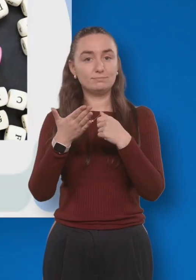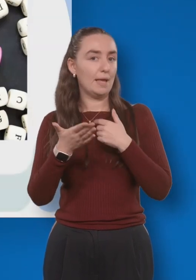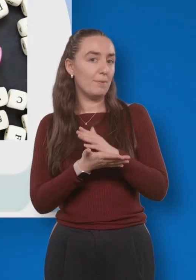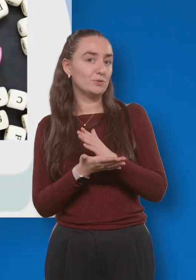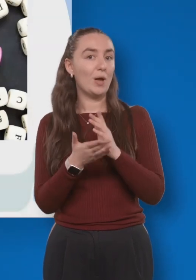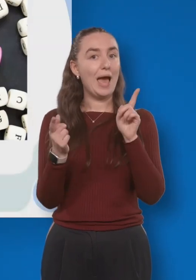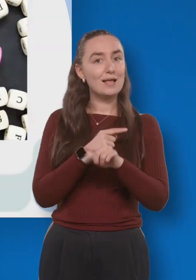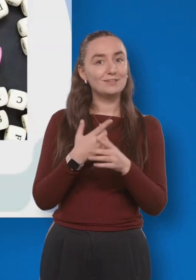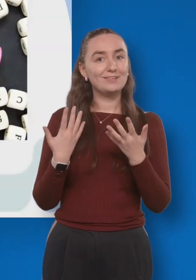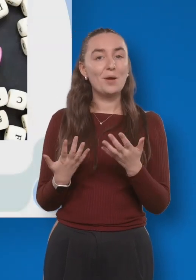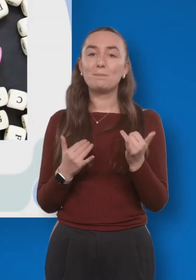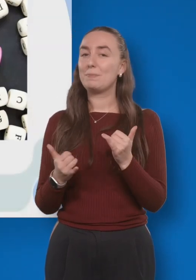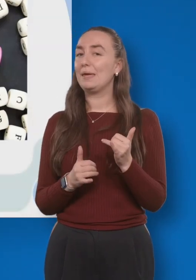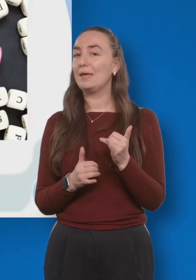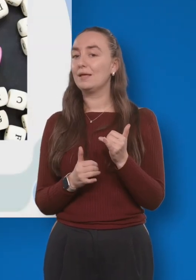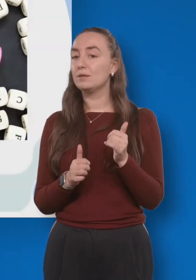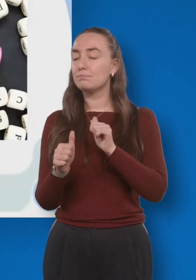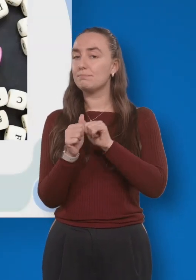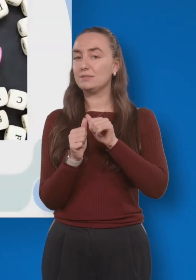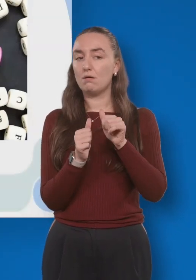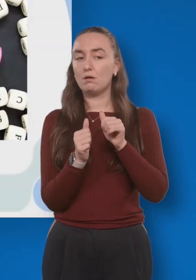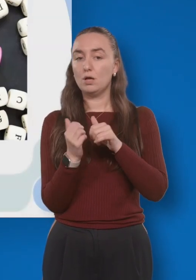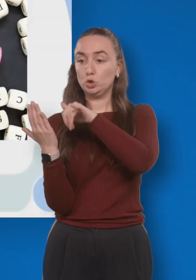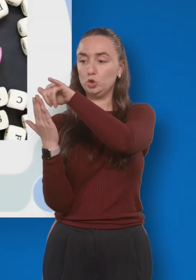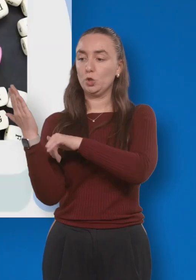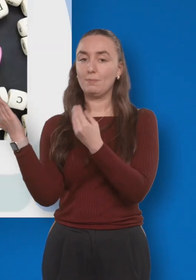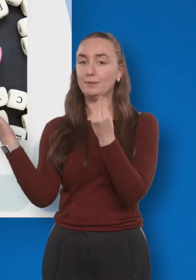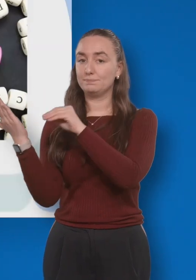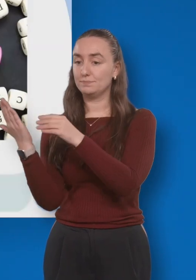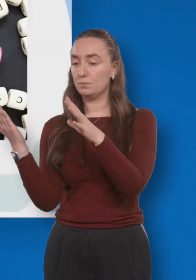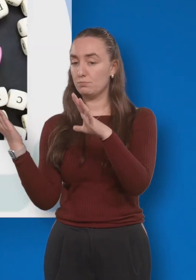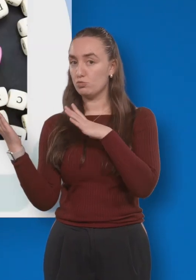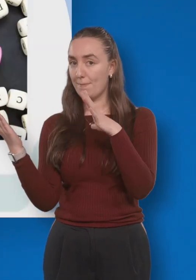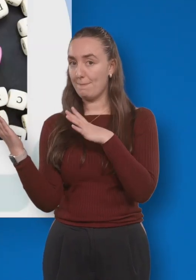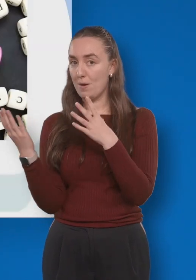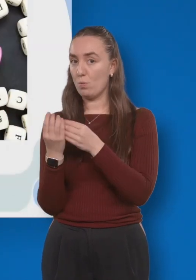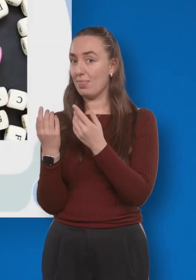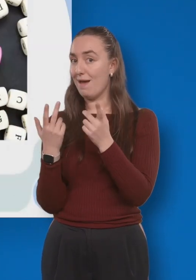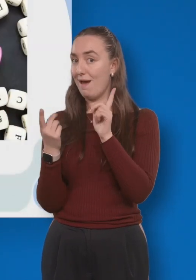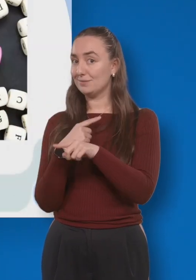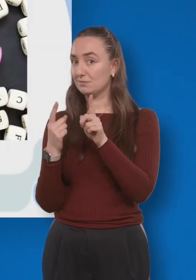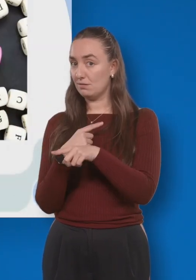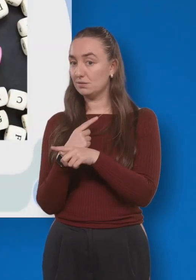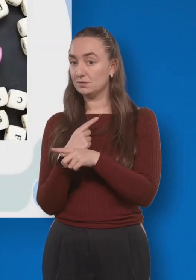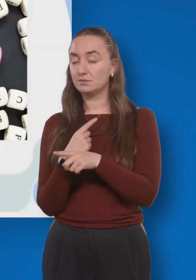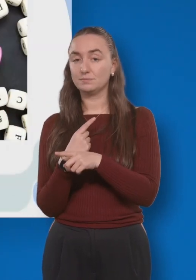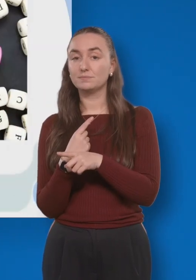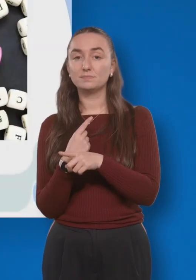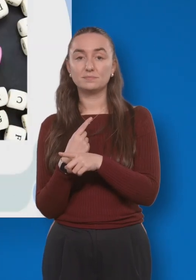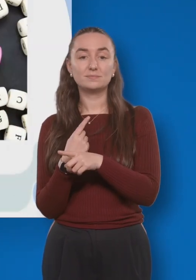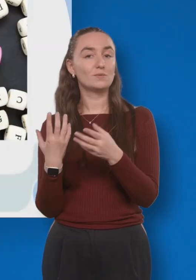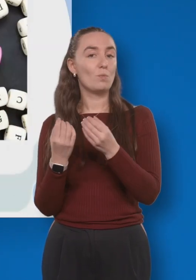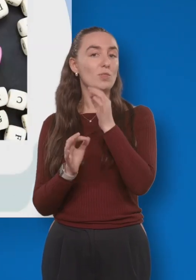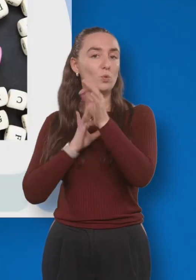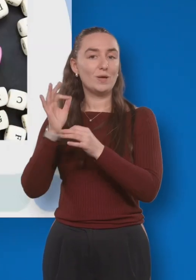it now, or it'll be better to probably have it in the document that we're going to prepare with the other answers as well. All the questions that we're not